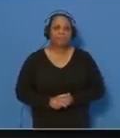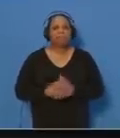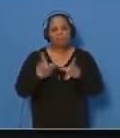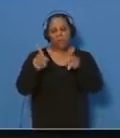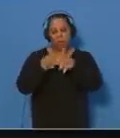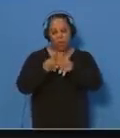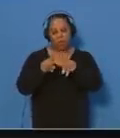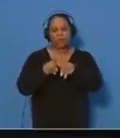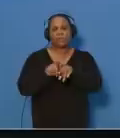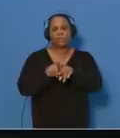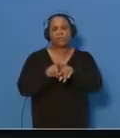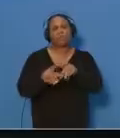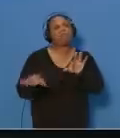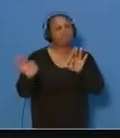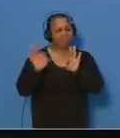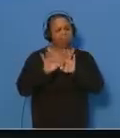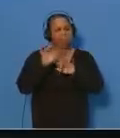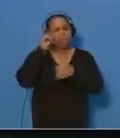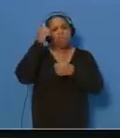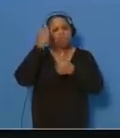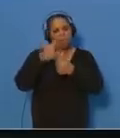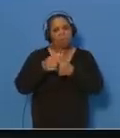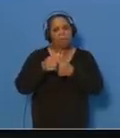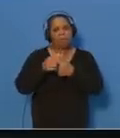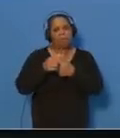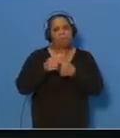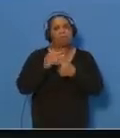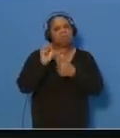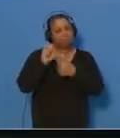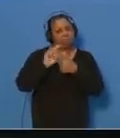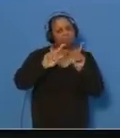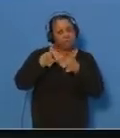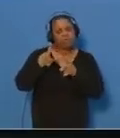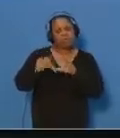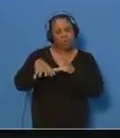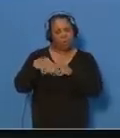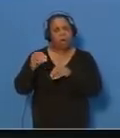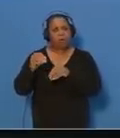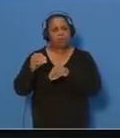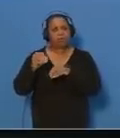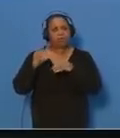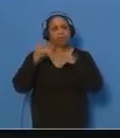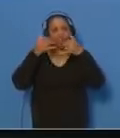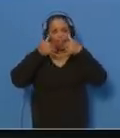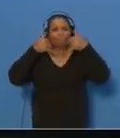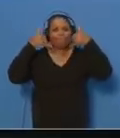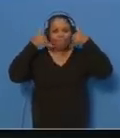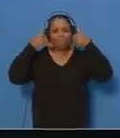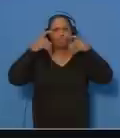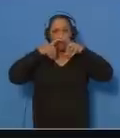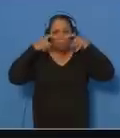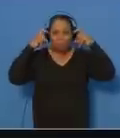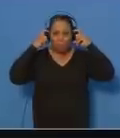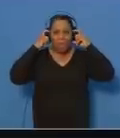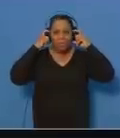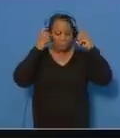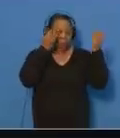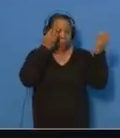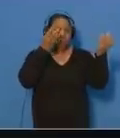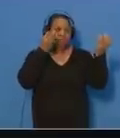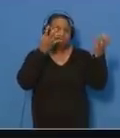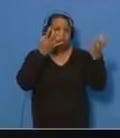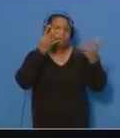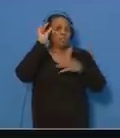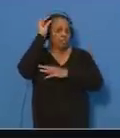Also, and it is important to remember that if you do go out, you should wear a mask. There is information